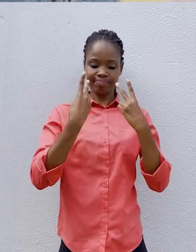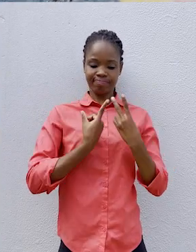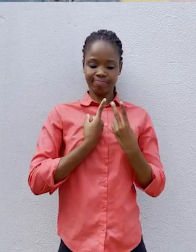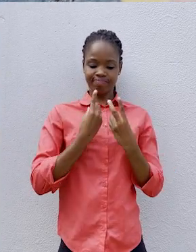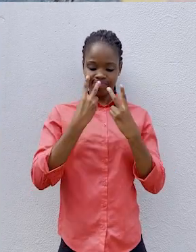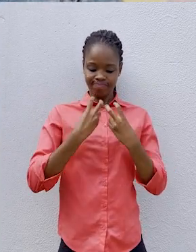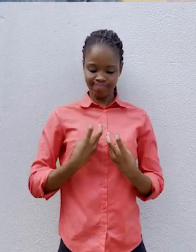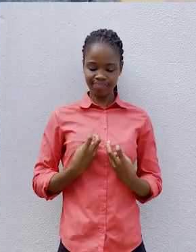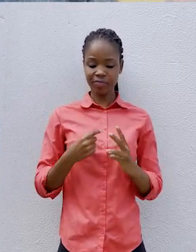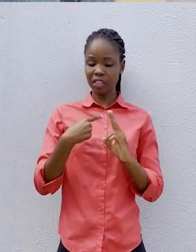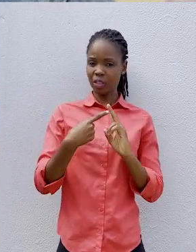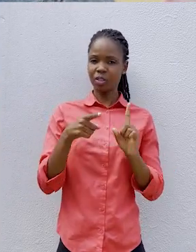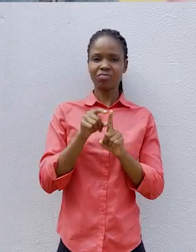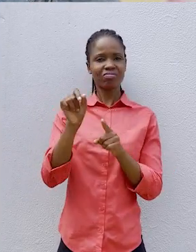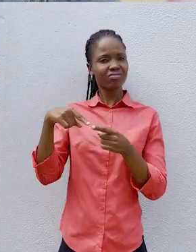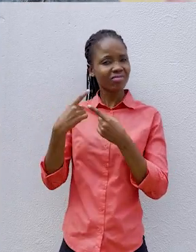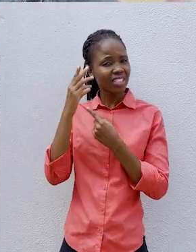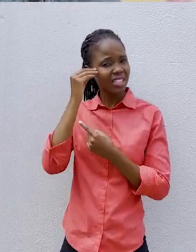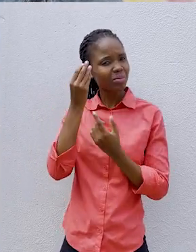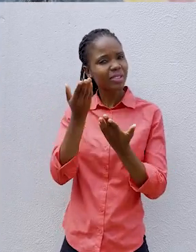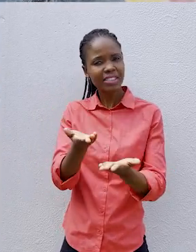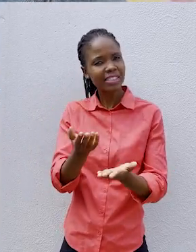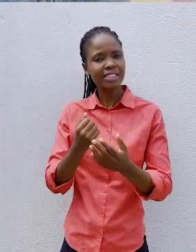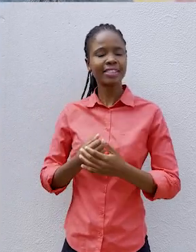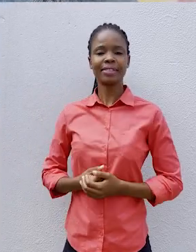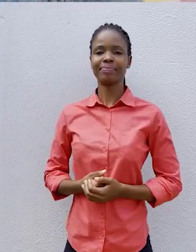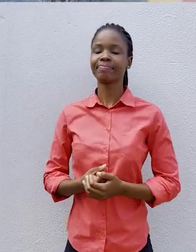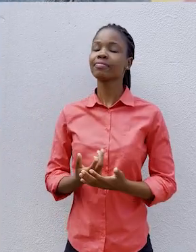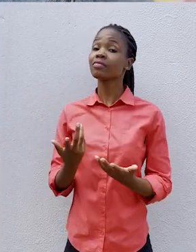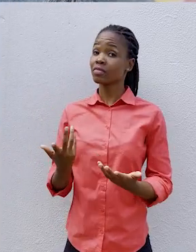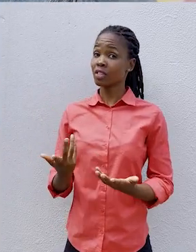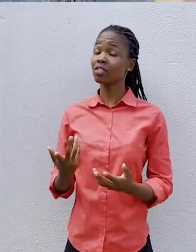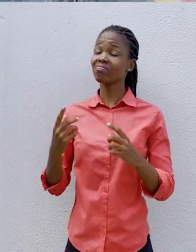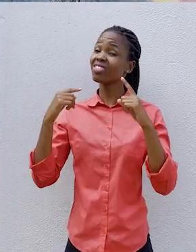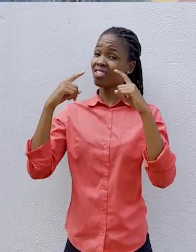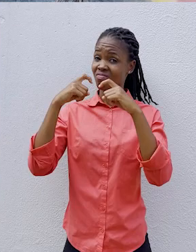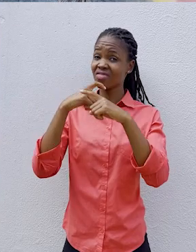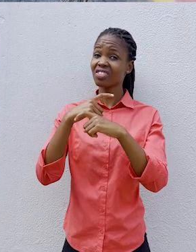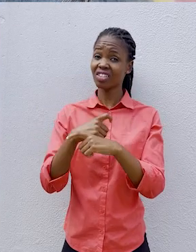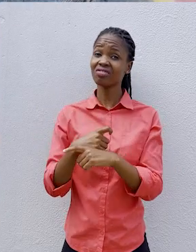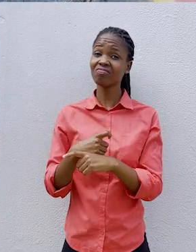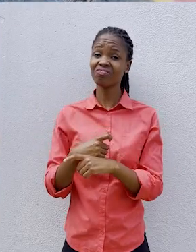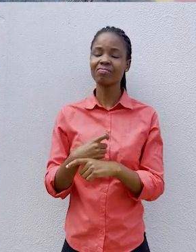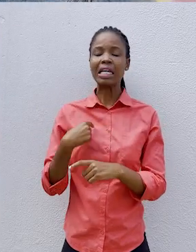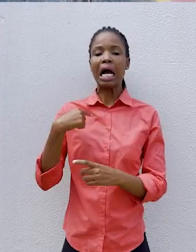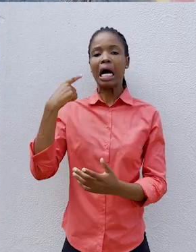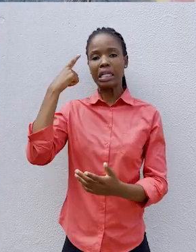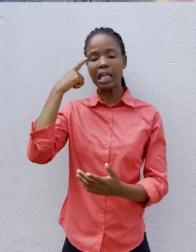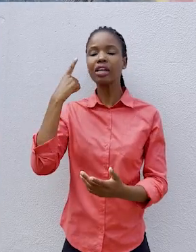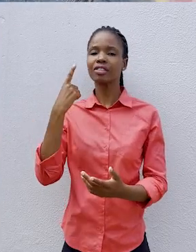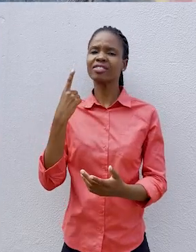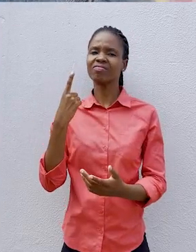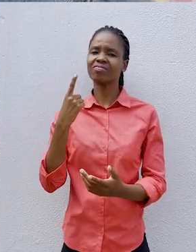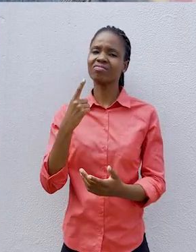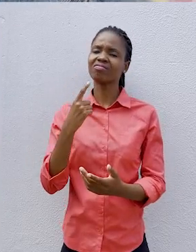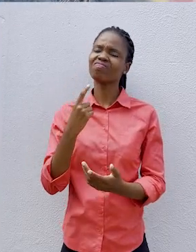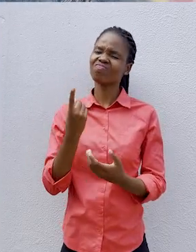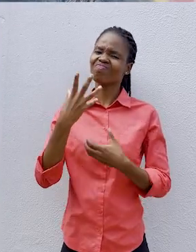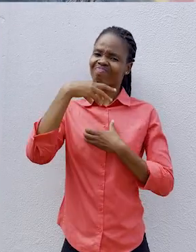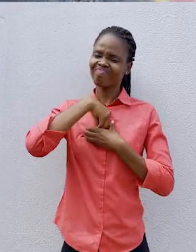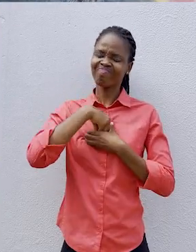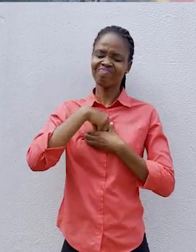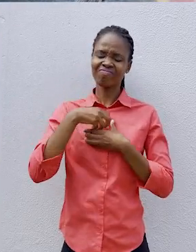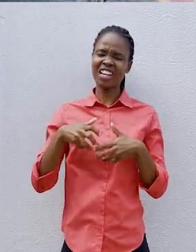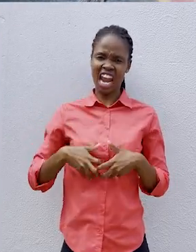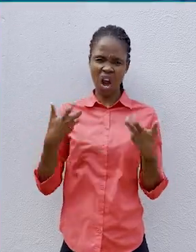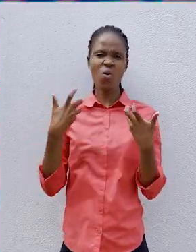at yourself. What's your experience with that? It's really complicated, and I think there's a lot of